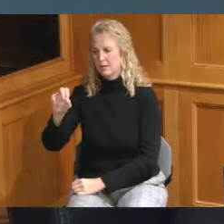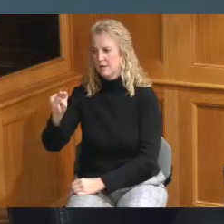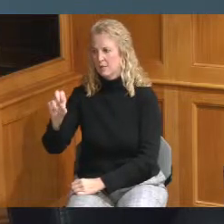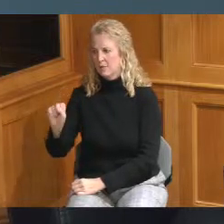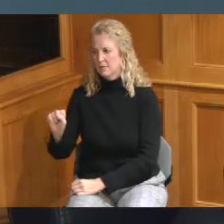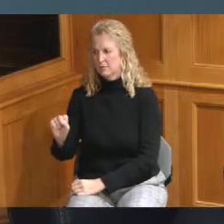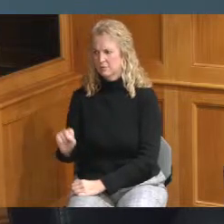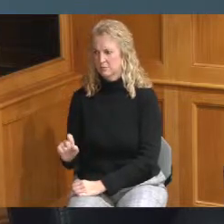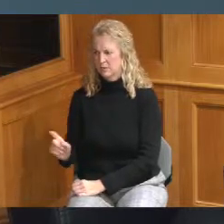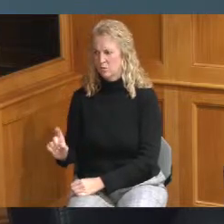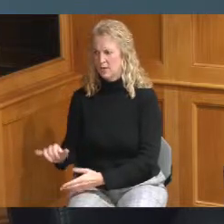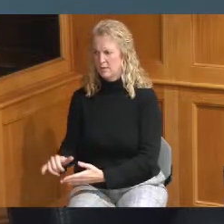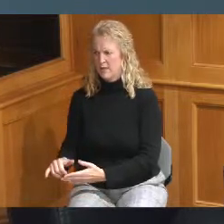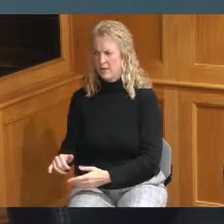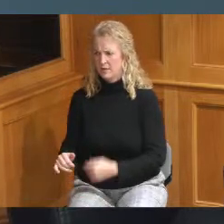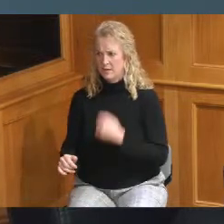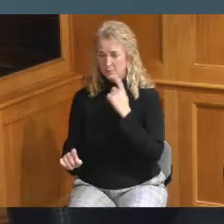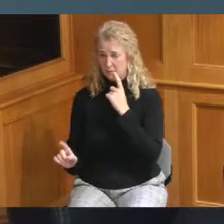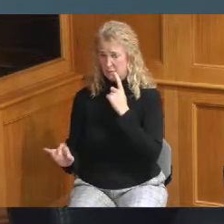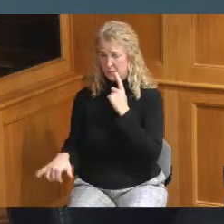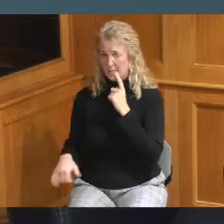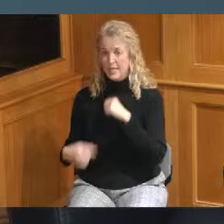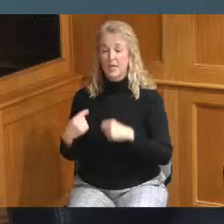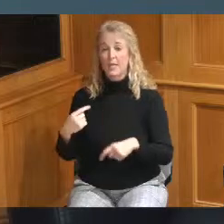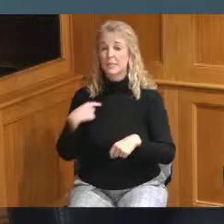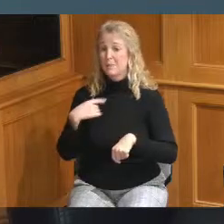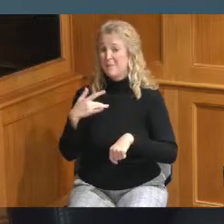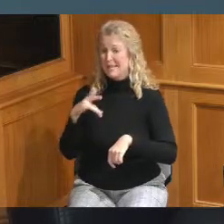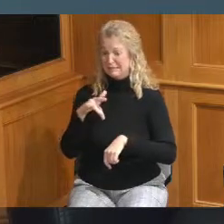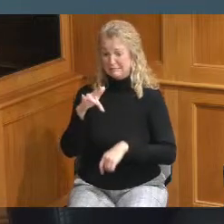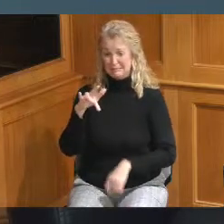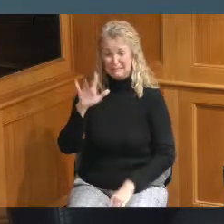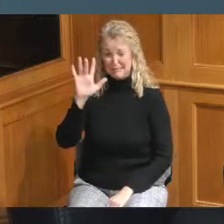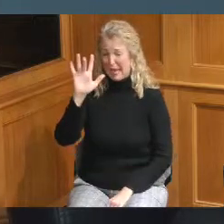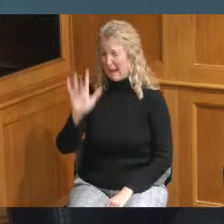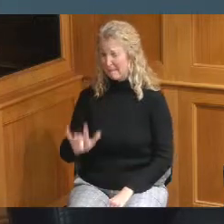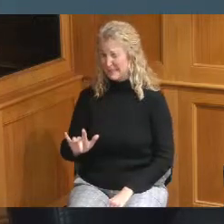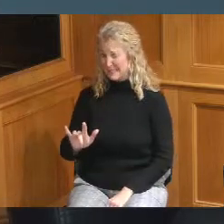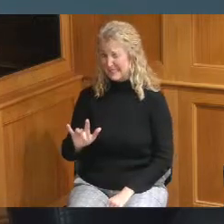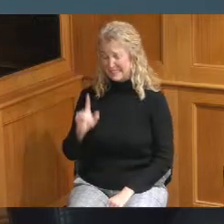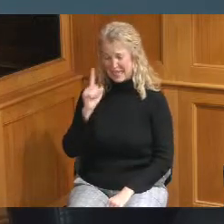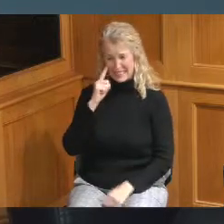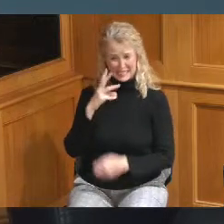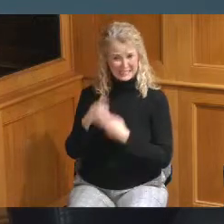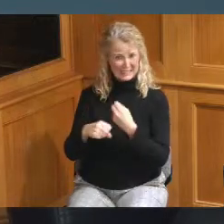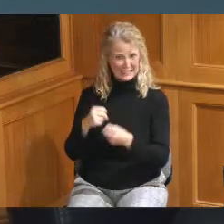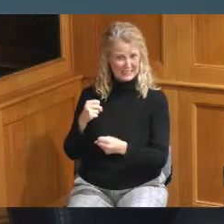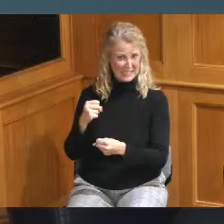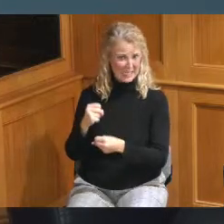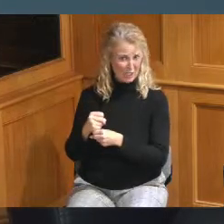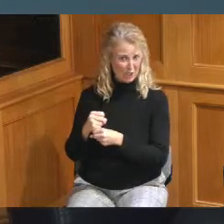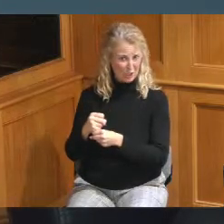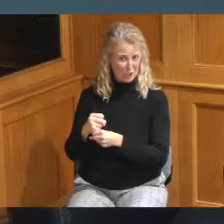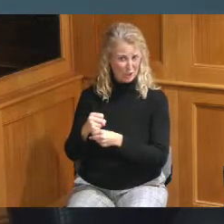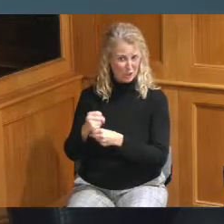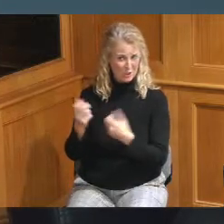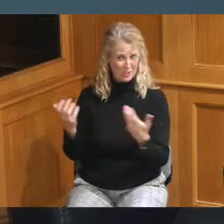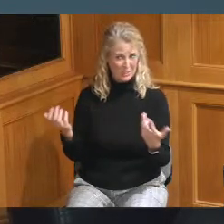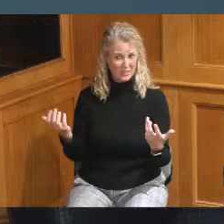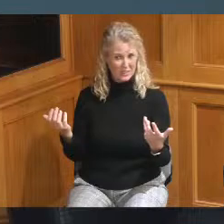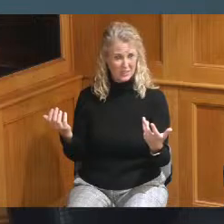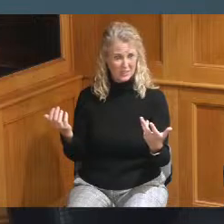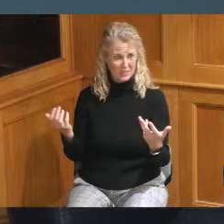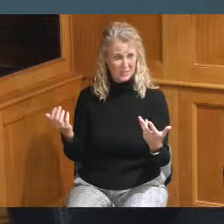I'm just really concerned about it's been vacant for almost 7, I want to at least say 6 years. And